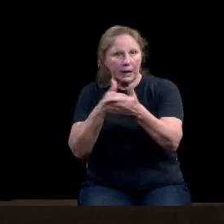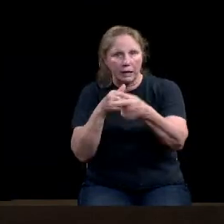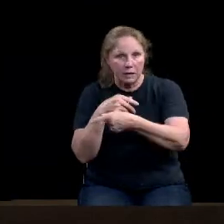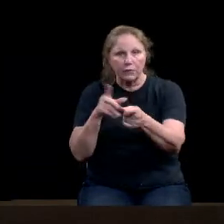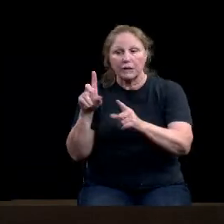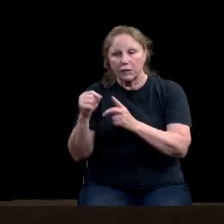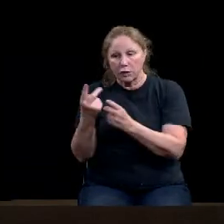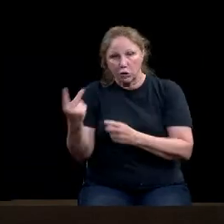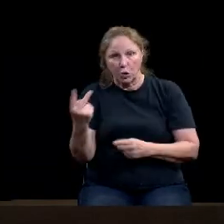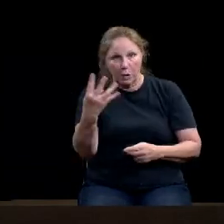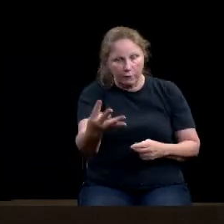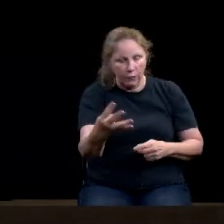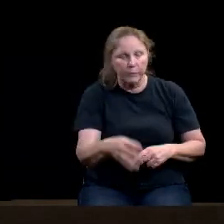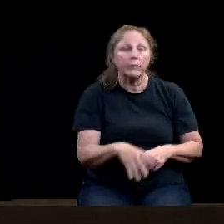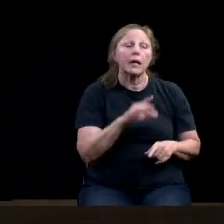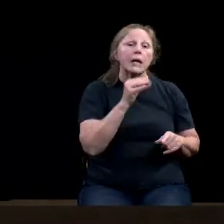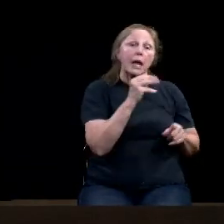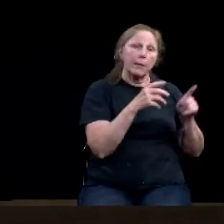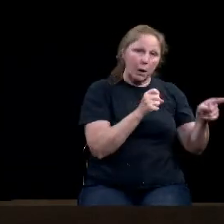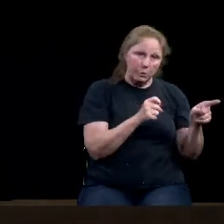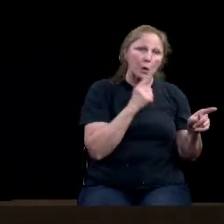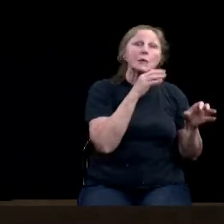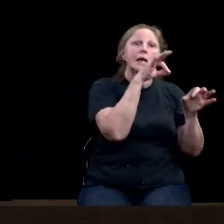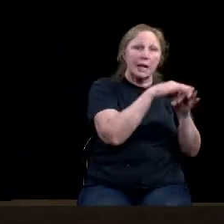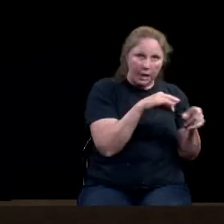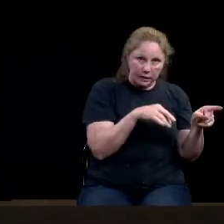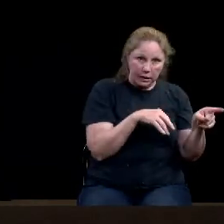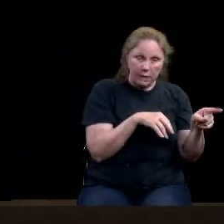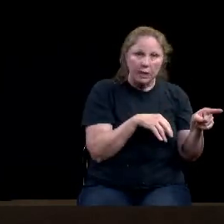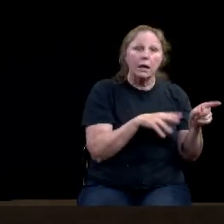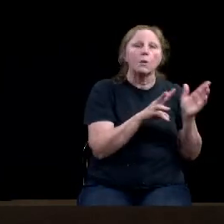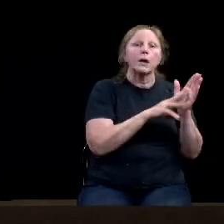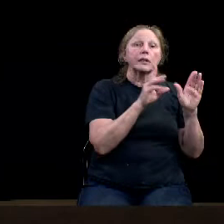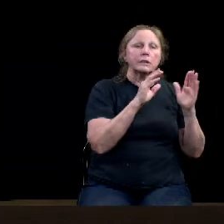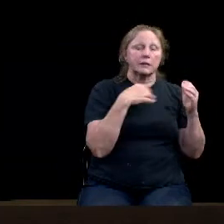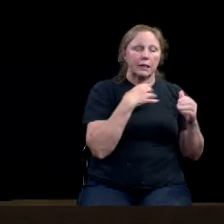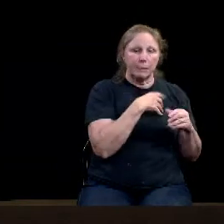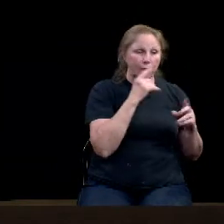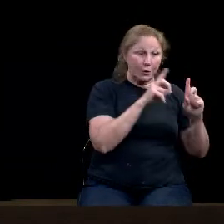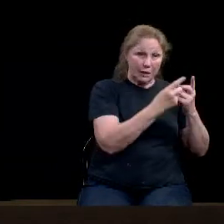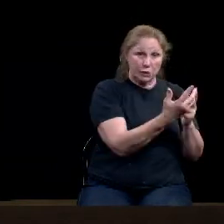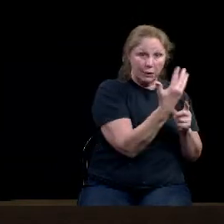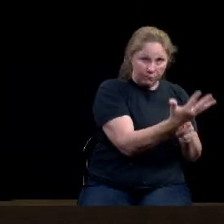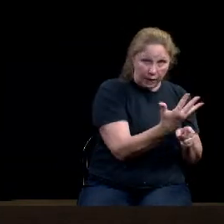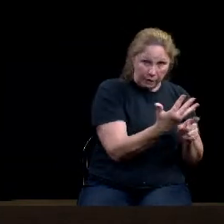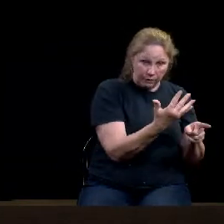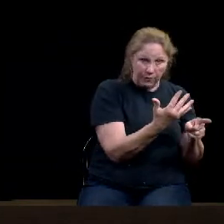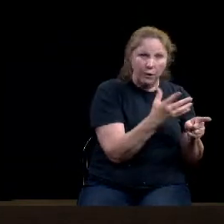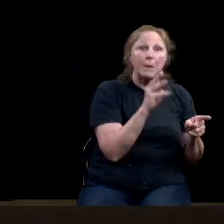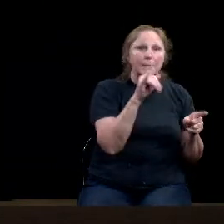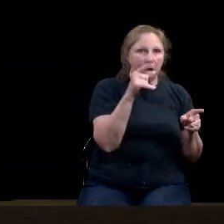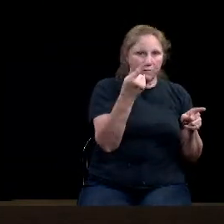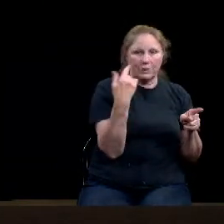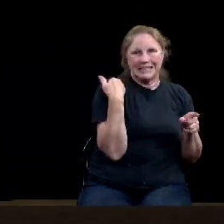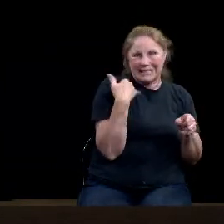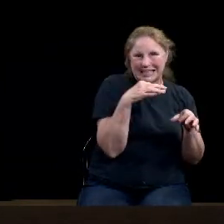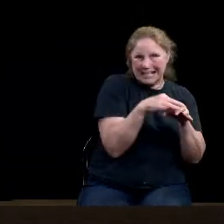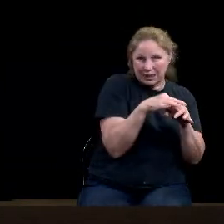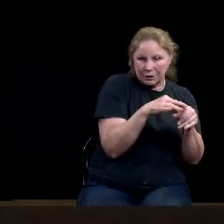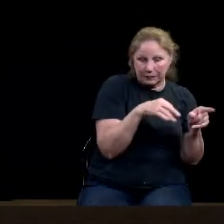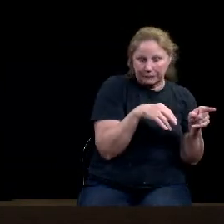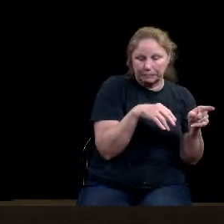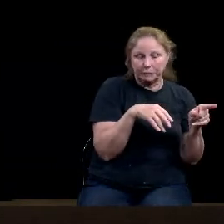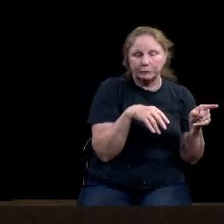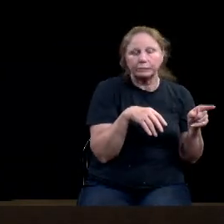May 1st, 2021 election. The signed and sealed certificates are at your place here at the dais. Esmeralda, would